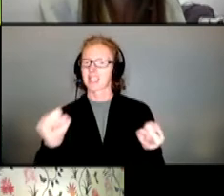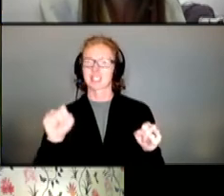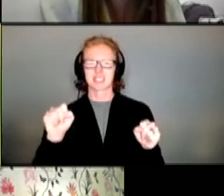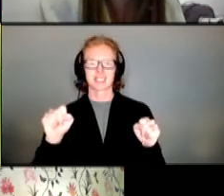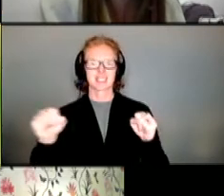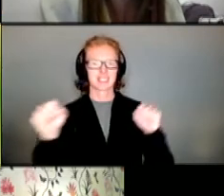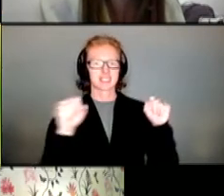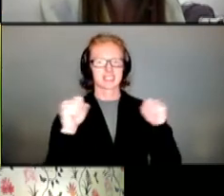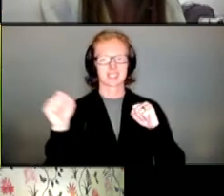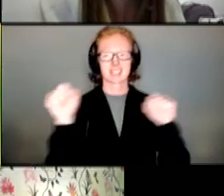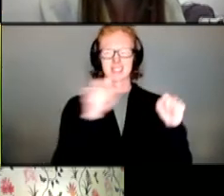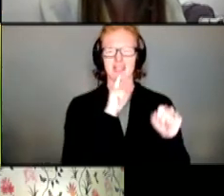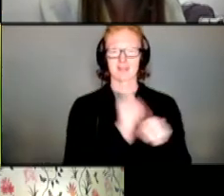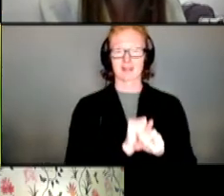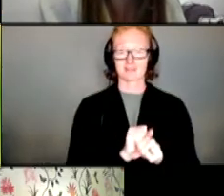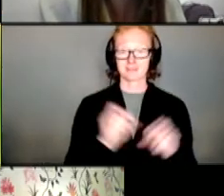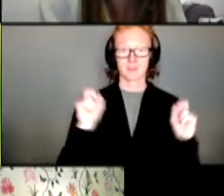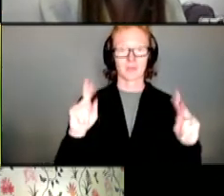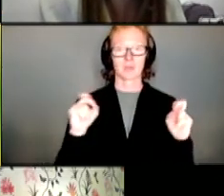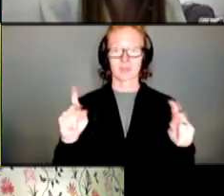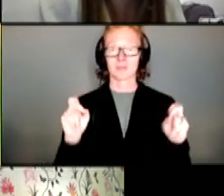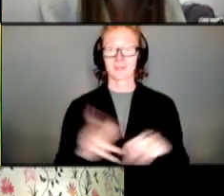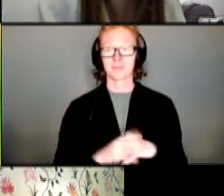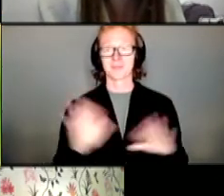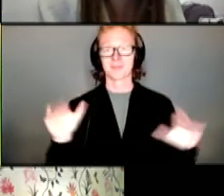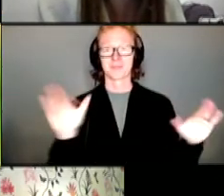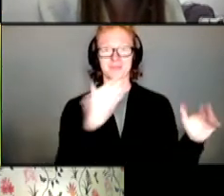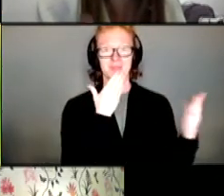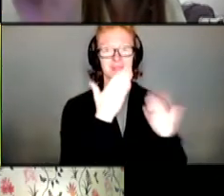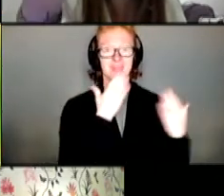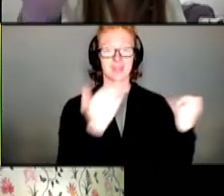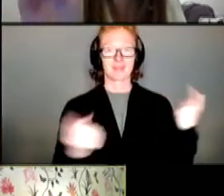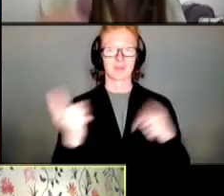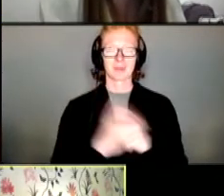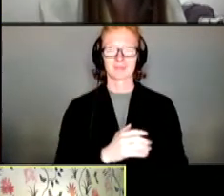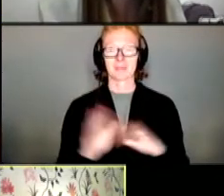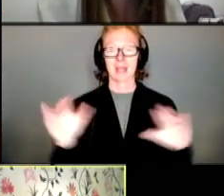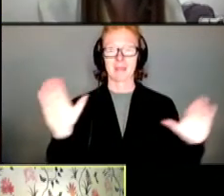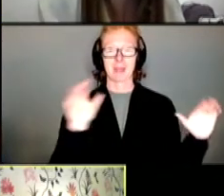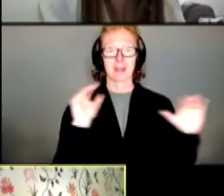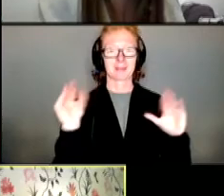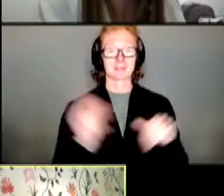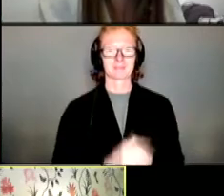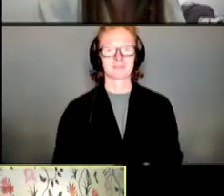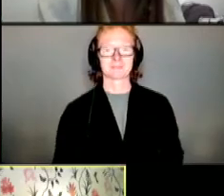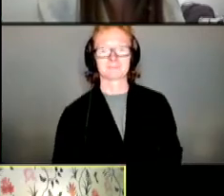And yes, definitely. Well. Okay. Okay, thank you. Bye. Bye-bye.